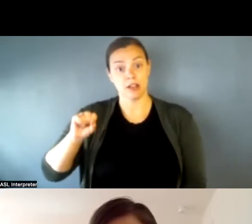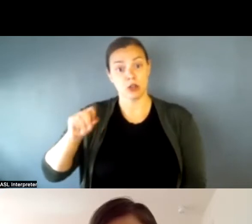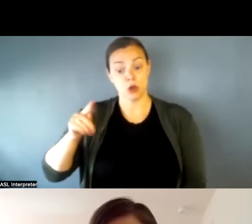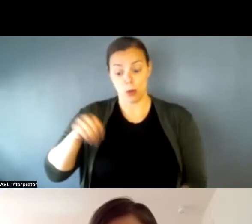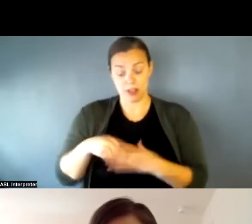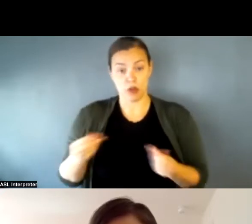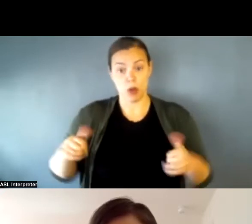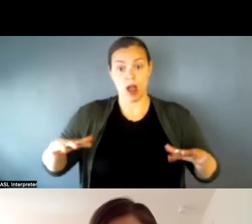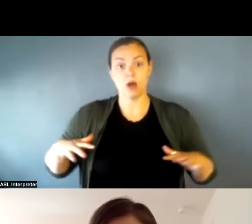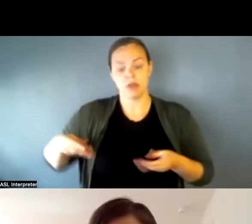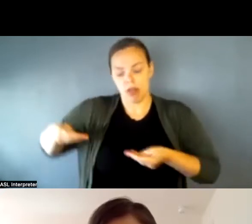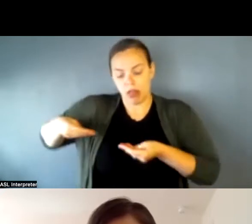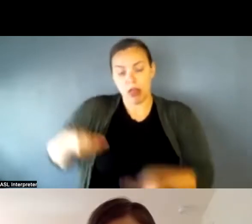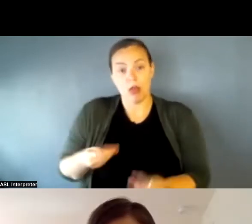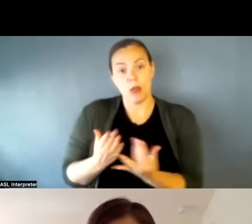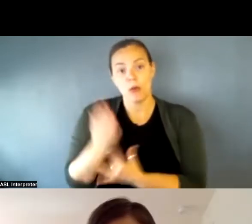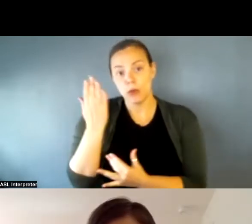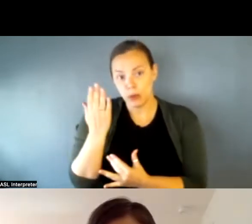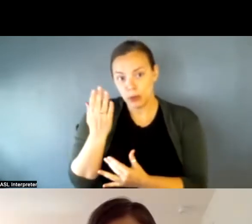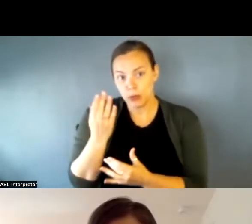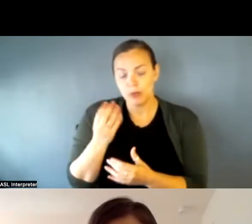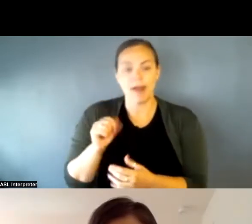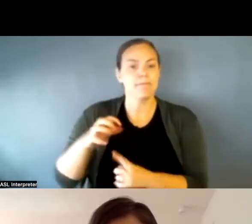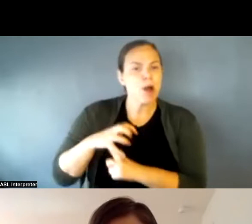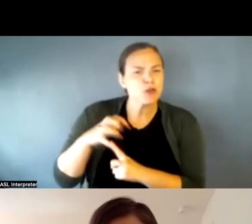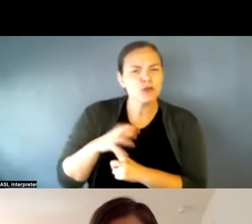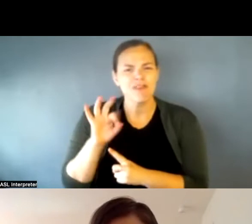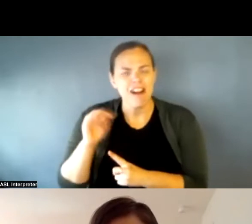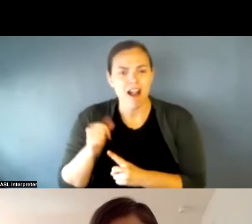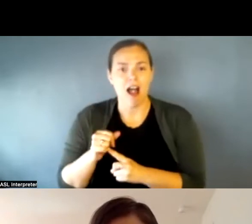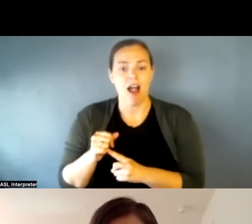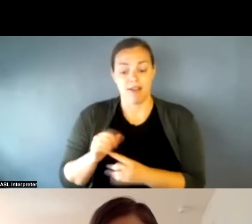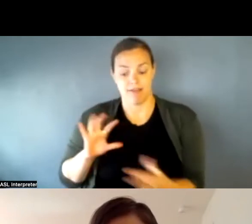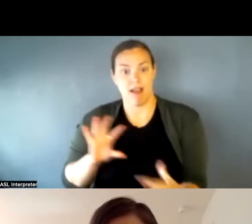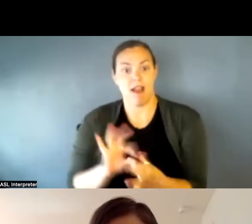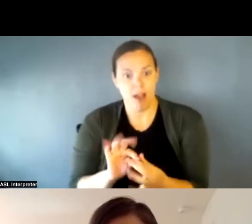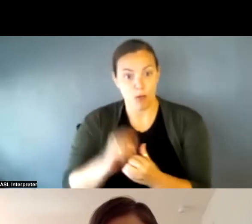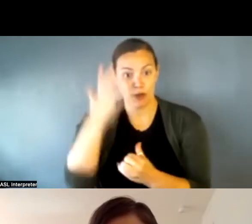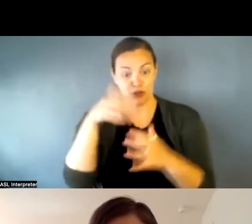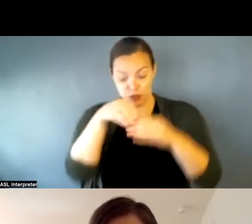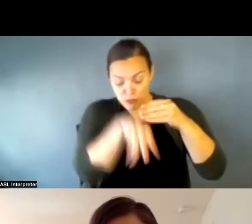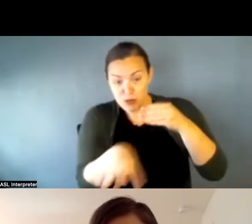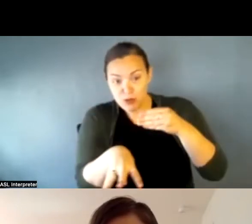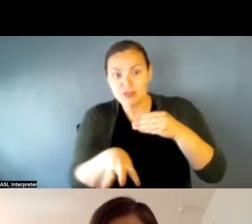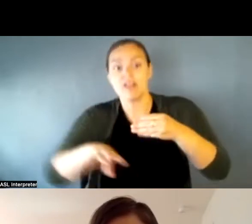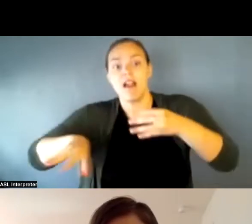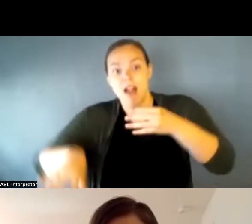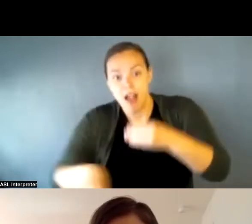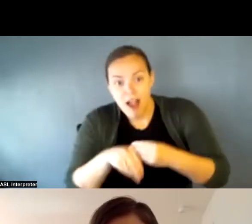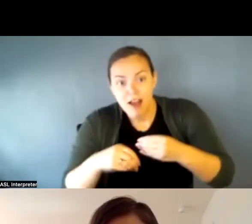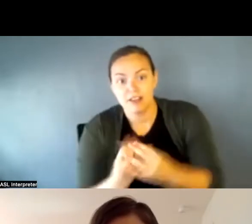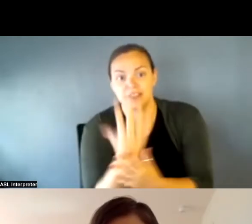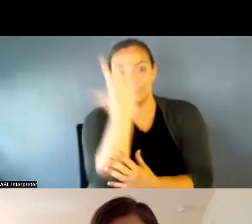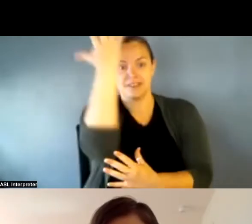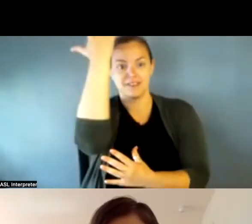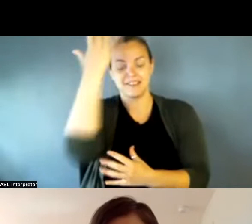through the fungi that are attached to the tree roots and then up into the trees. And so whatever's in the ground ends up into the trees.